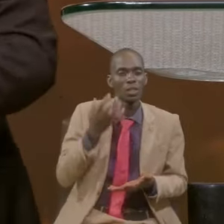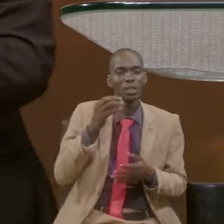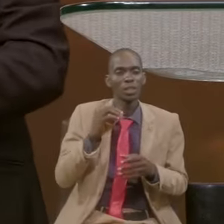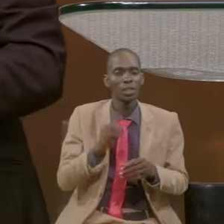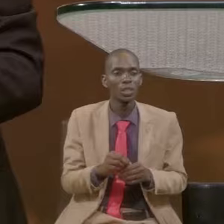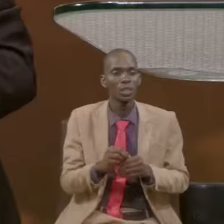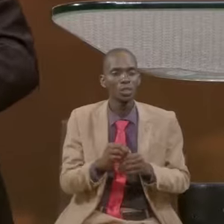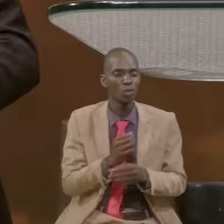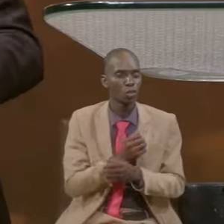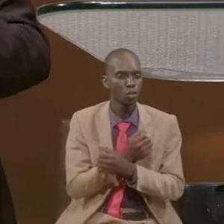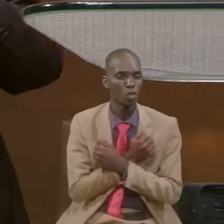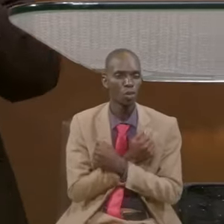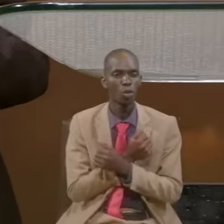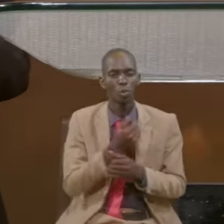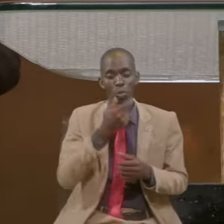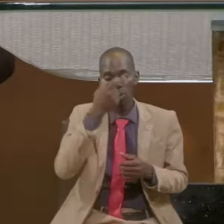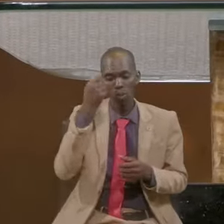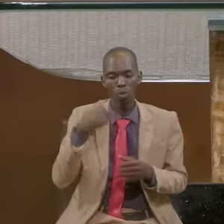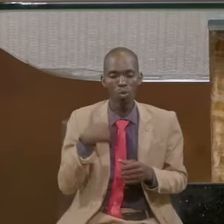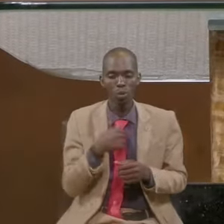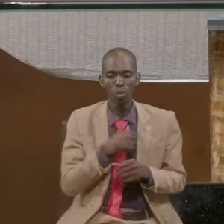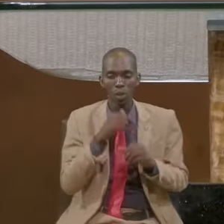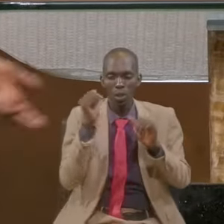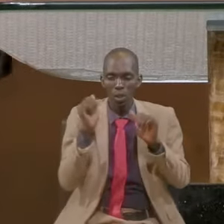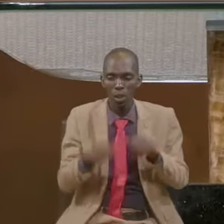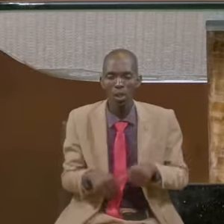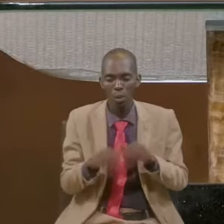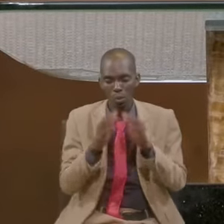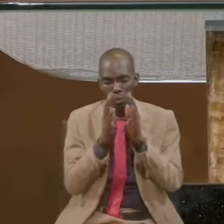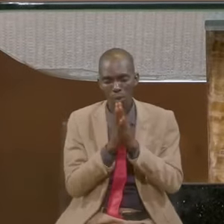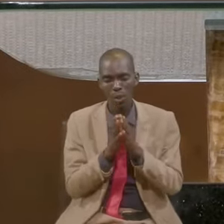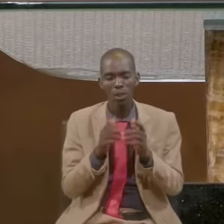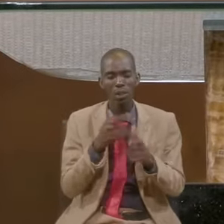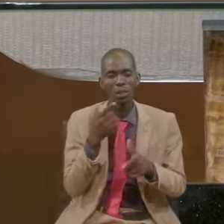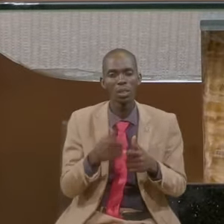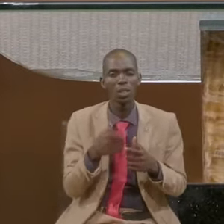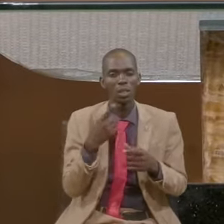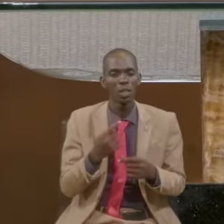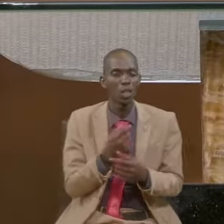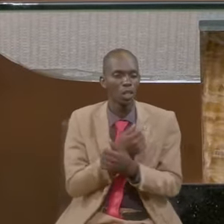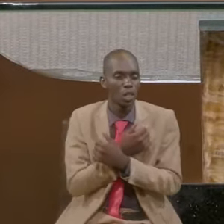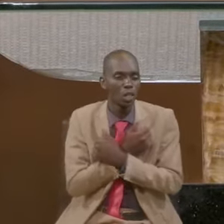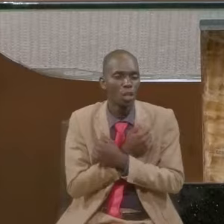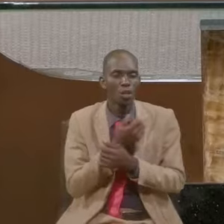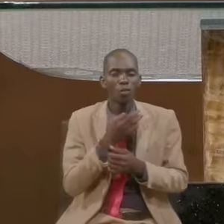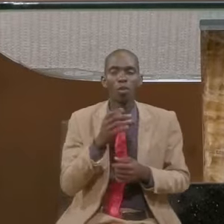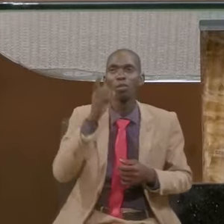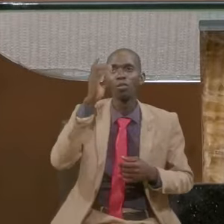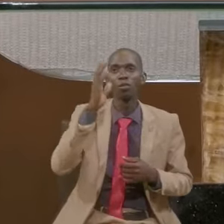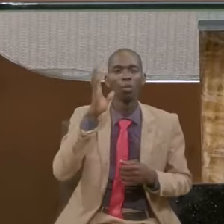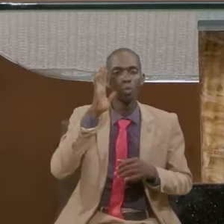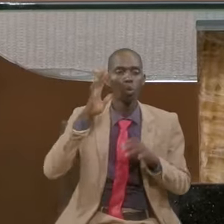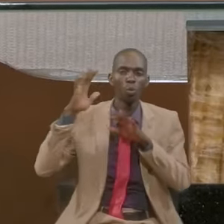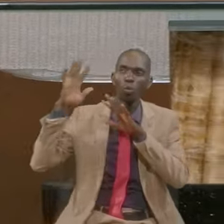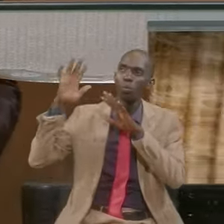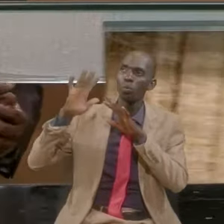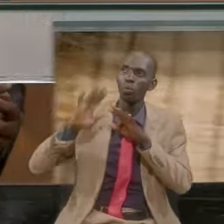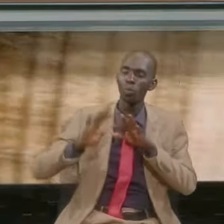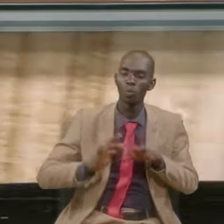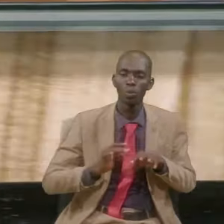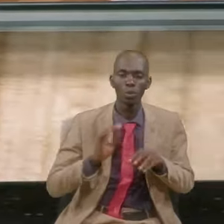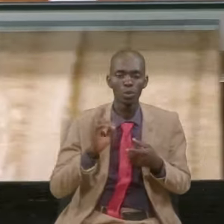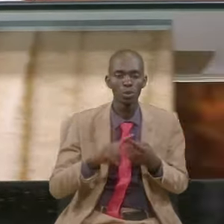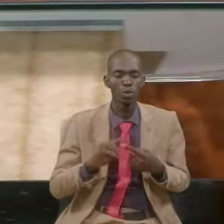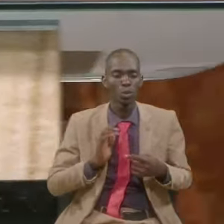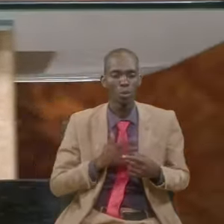because we can pray and the love of God will flow into our lives and through our lives. When